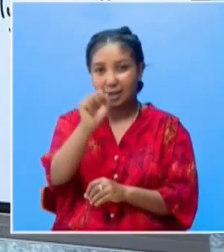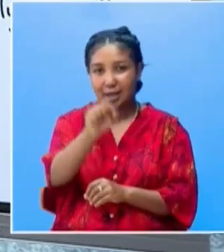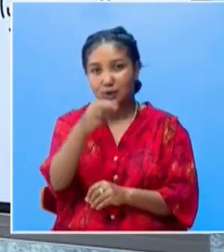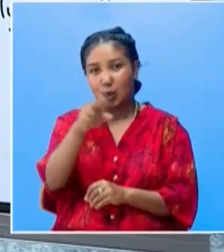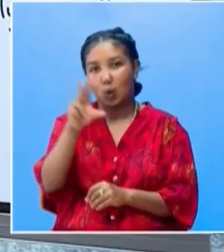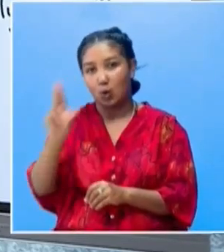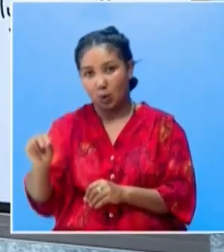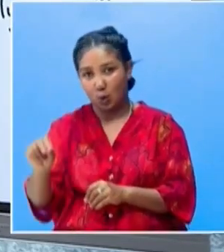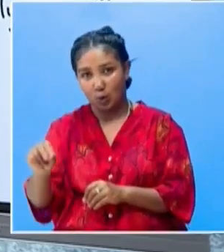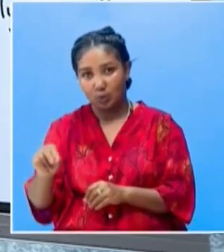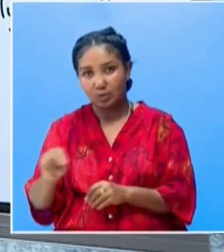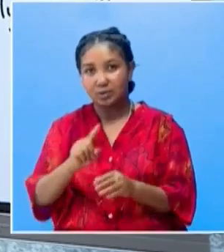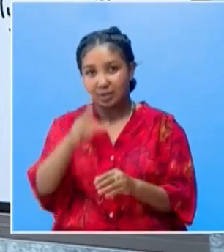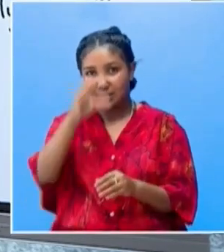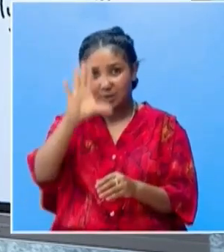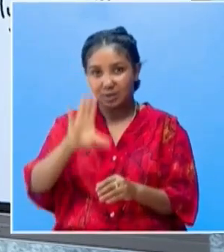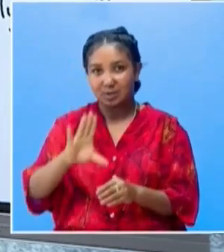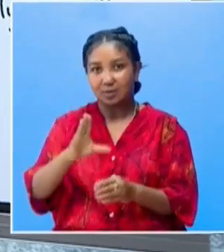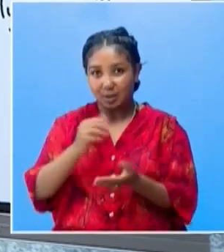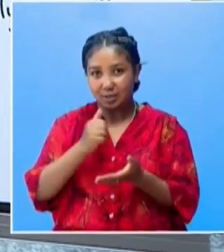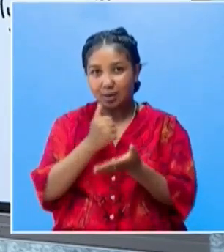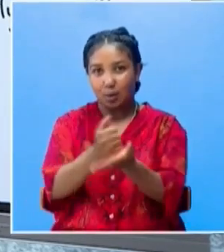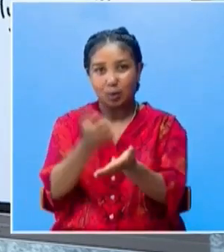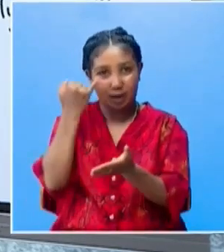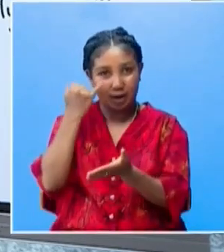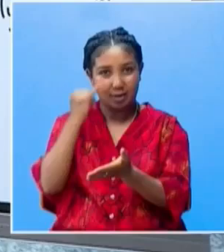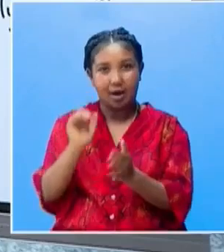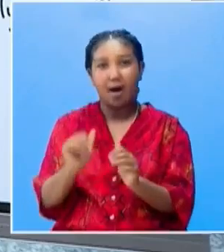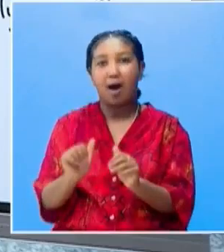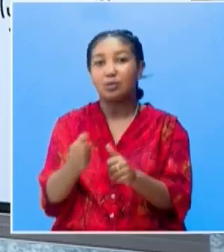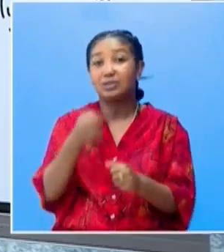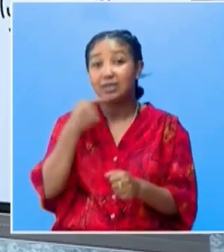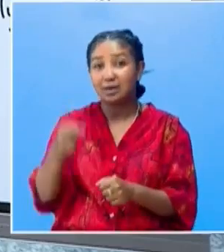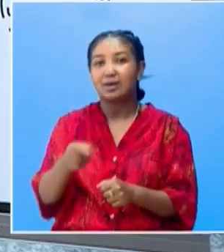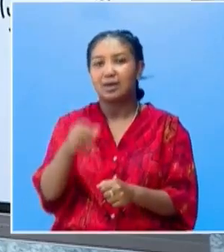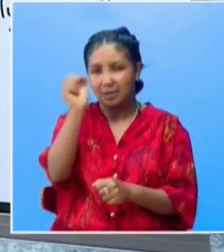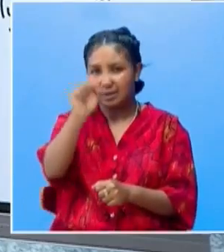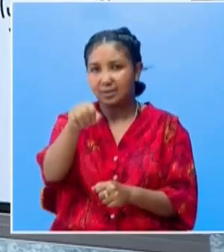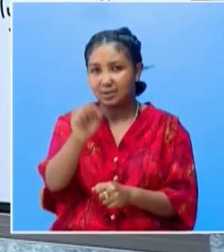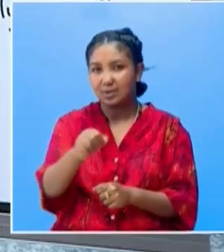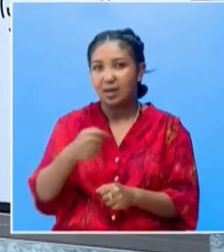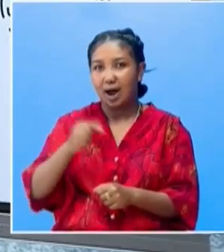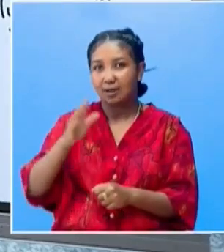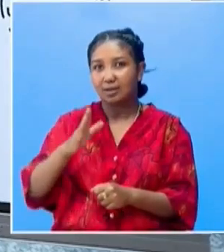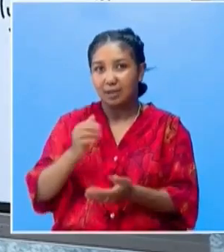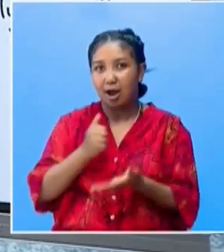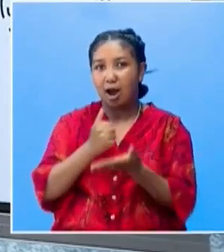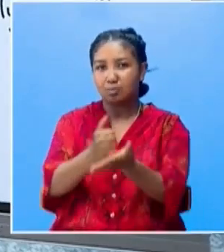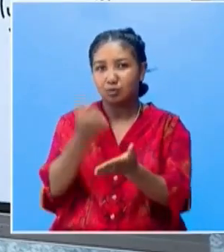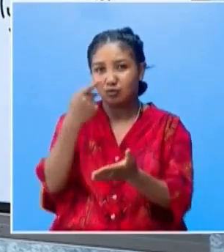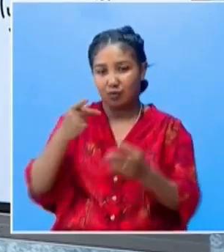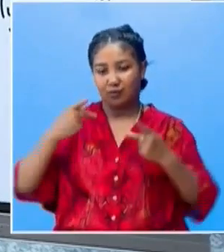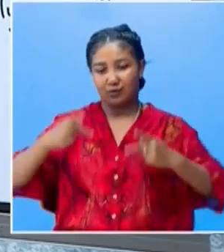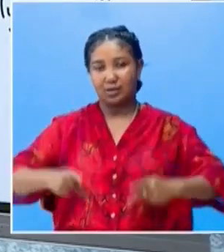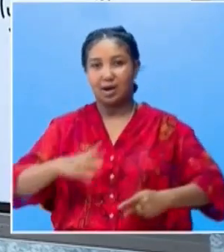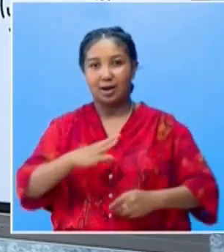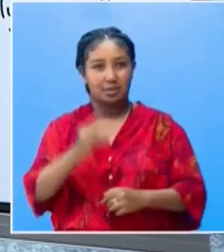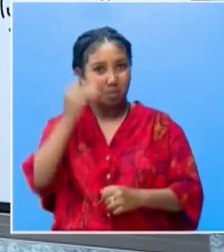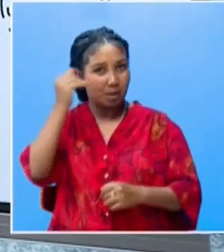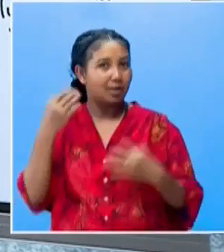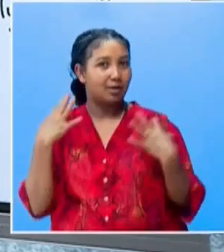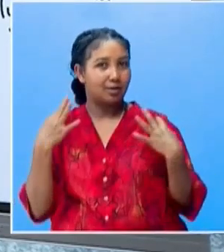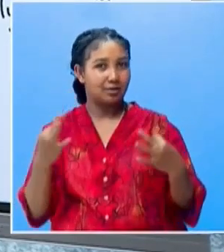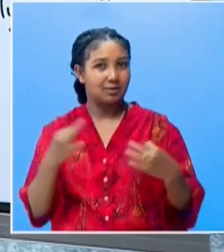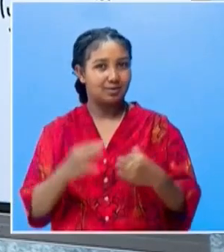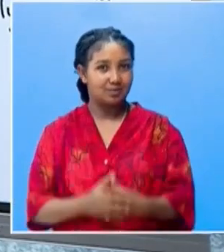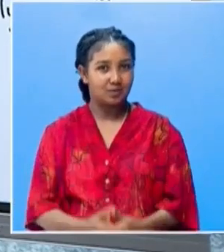no. So the person supports the idea. So how does he say? Yes, I think it helps for our physical and mental